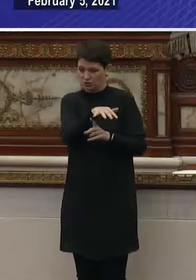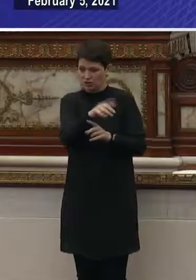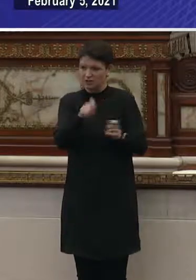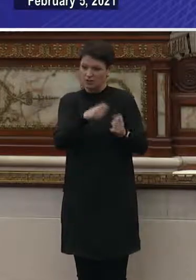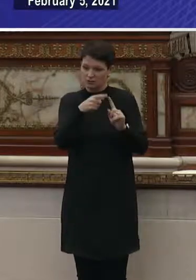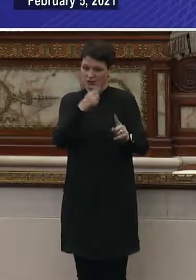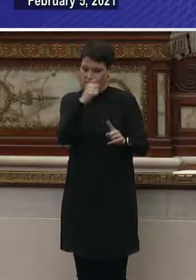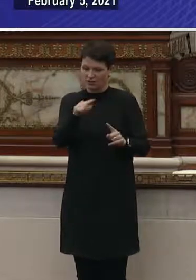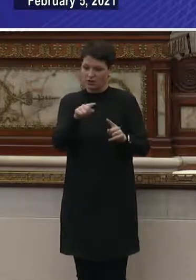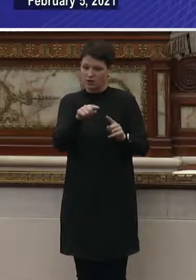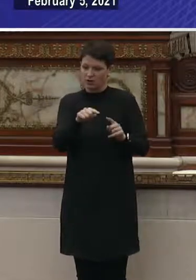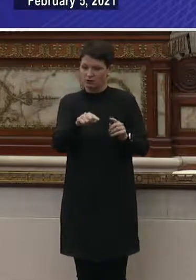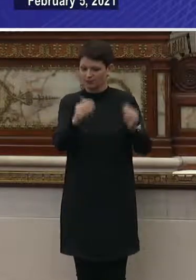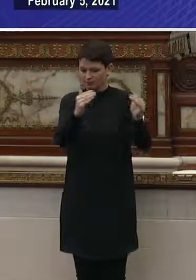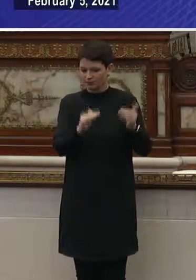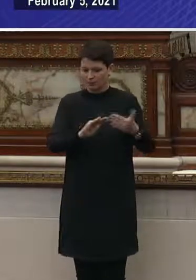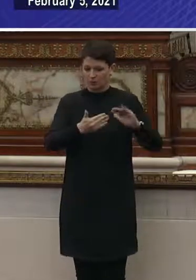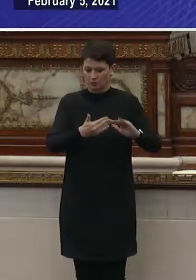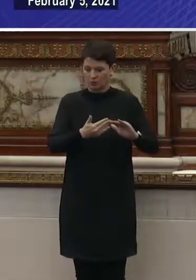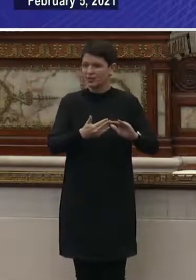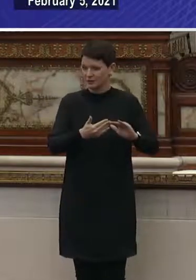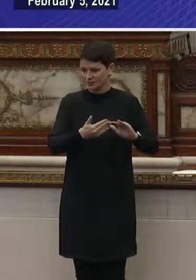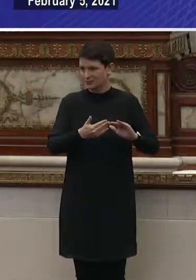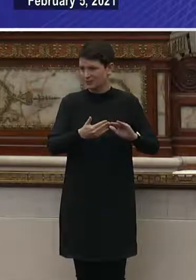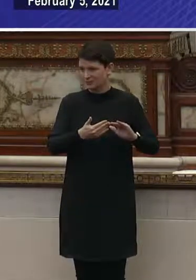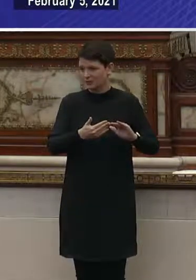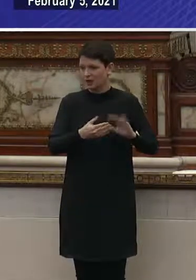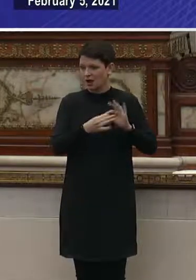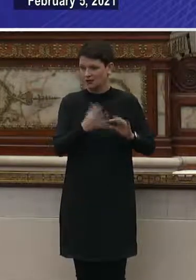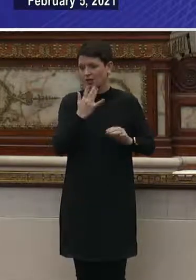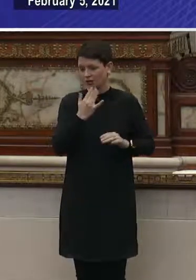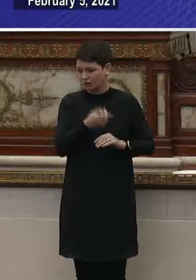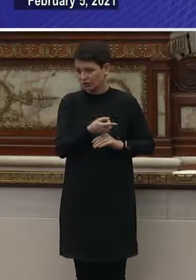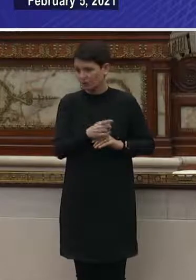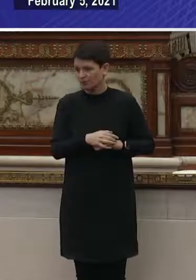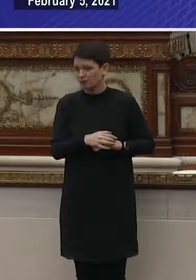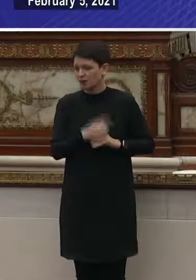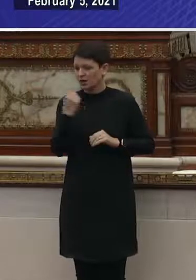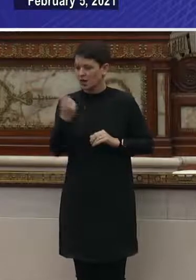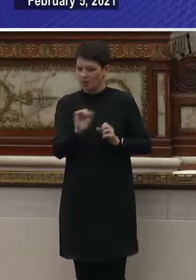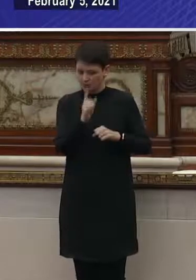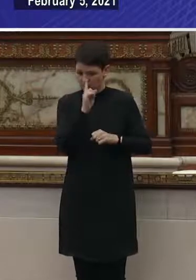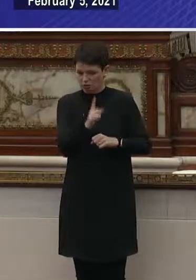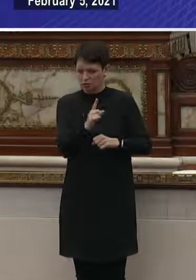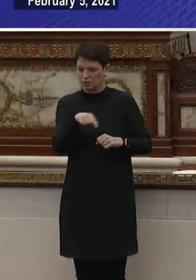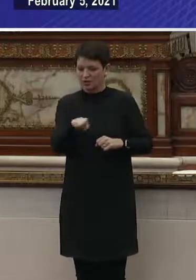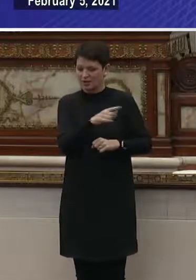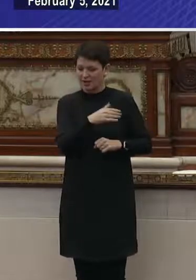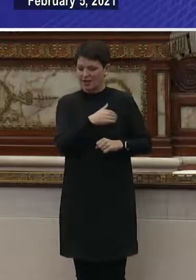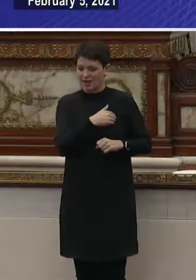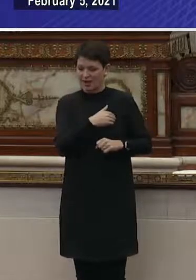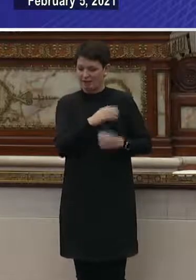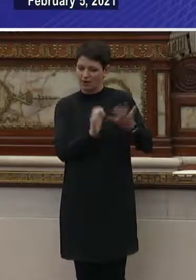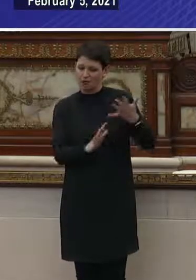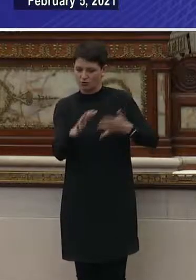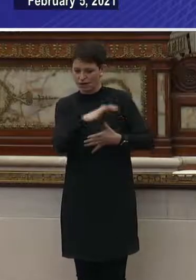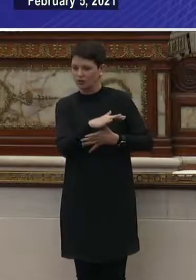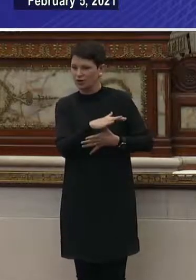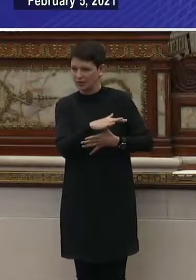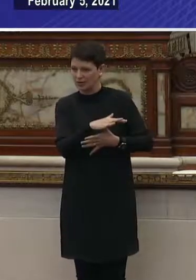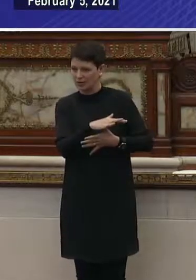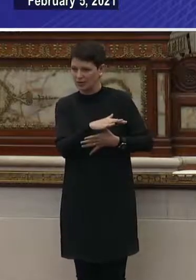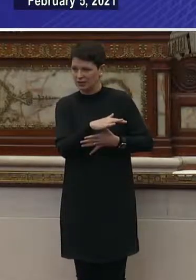for disadvantaged communities and communities of color, and always making sure that they have a priority